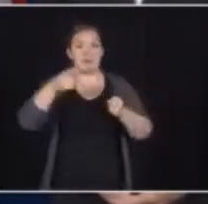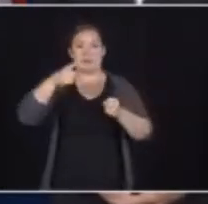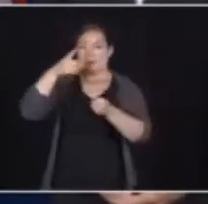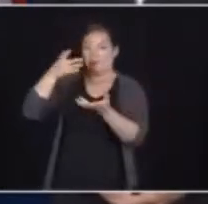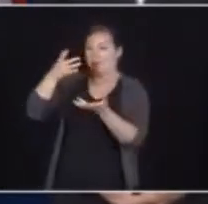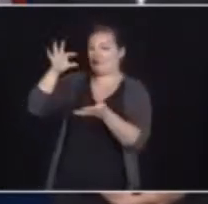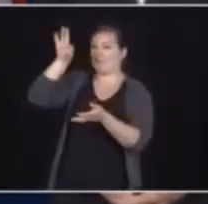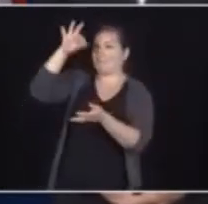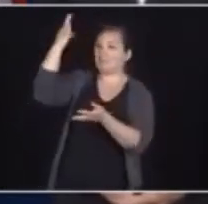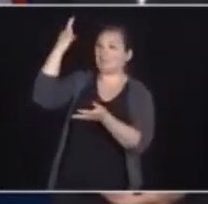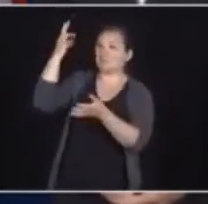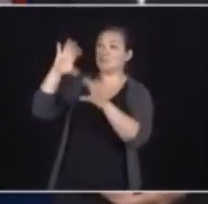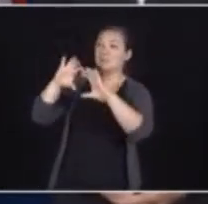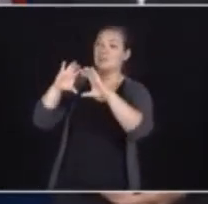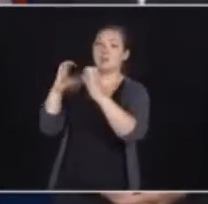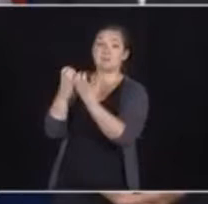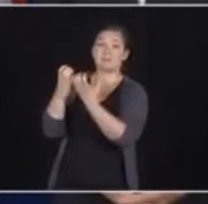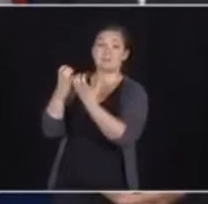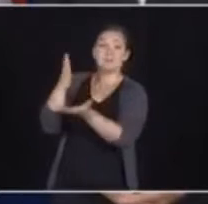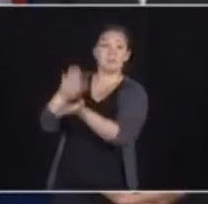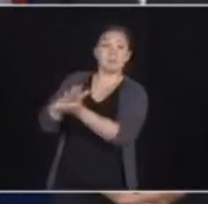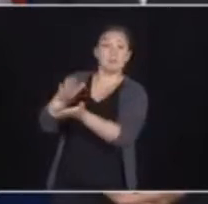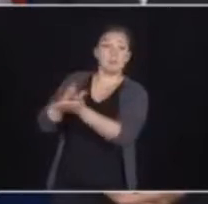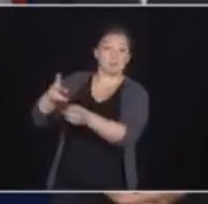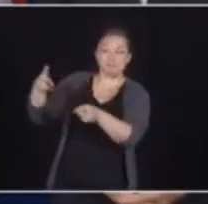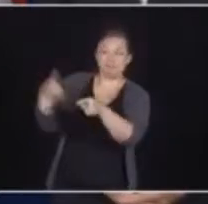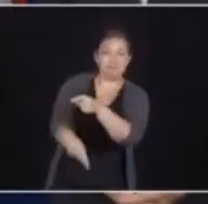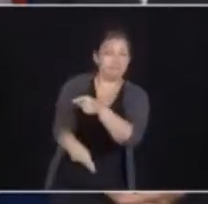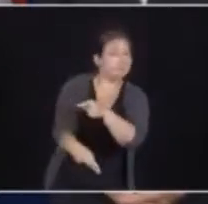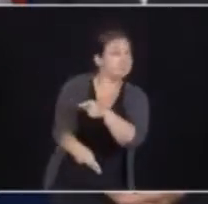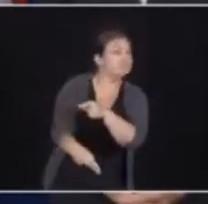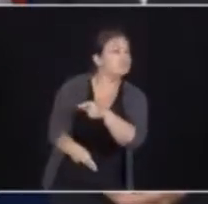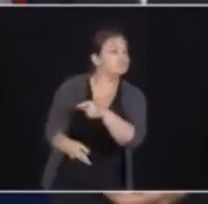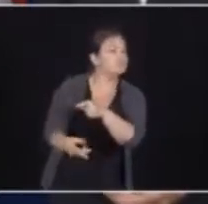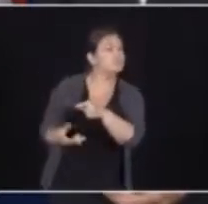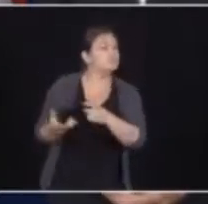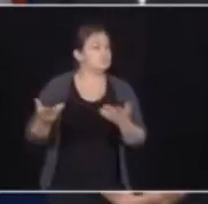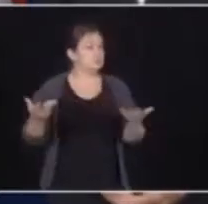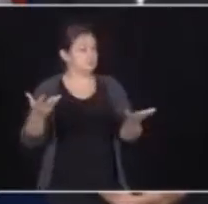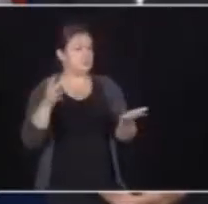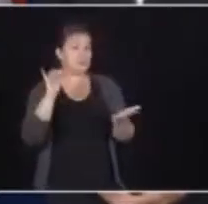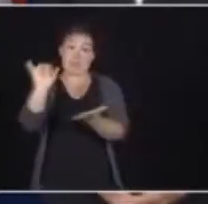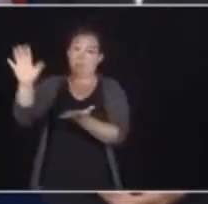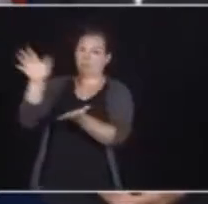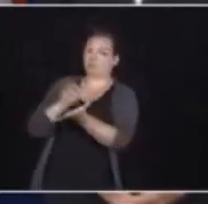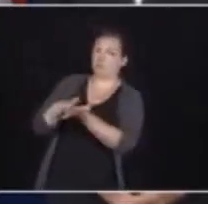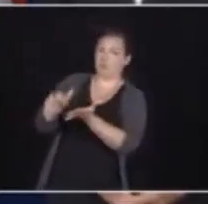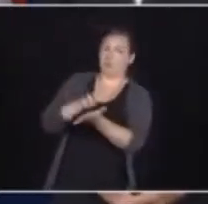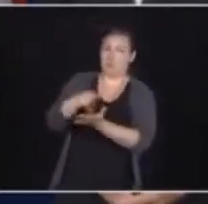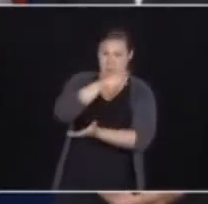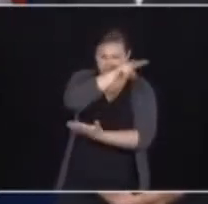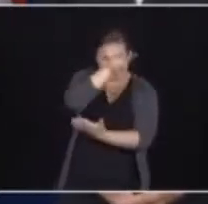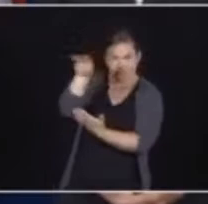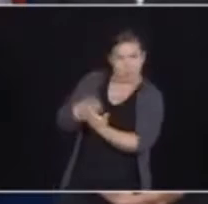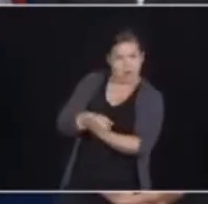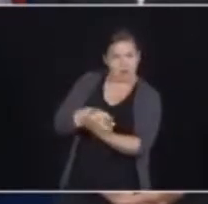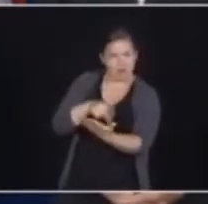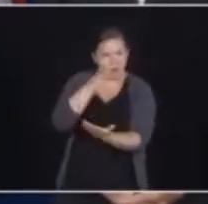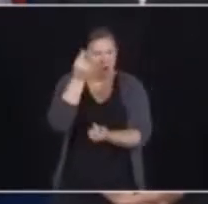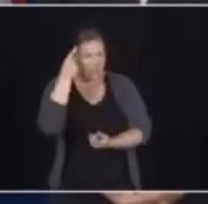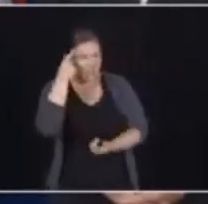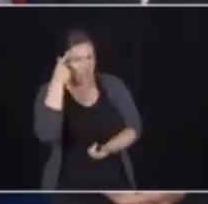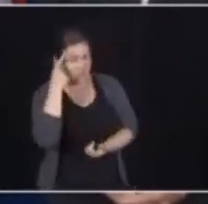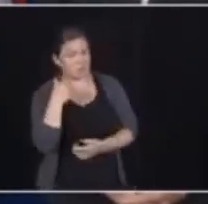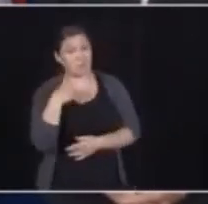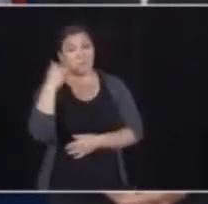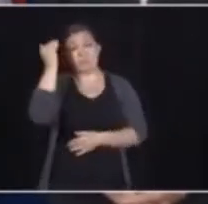draft plans, obviously. It's not the final recommendation, but what have you seen? What have you thought of what you read? I know our friends at CTV Ottawa